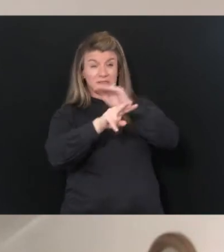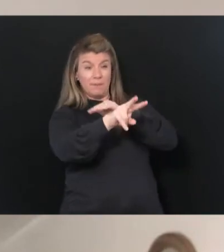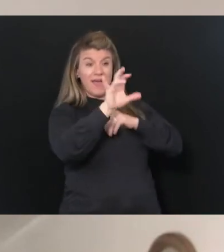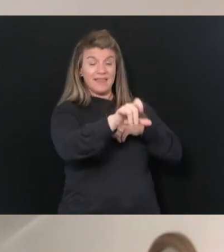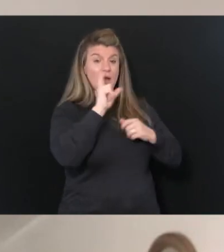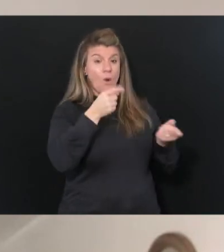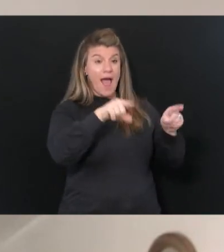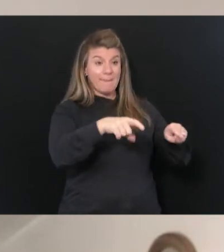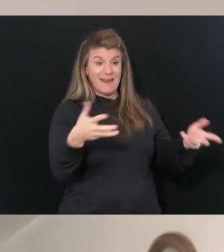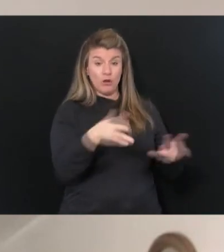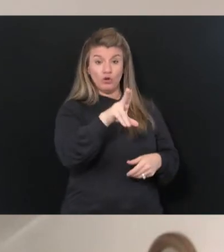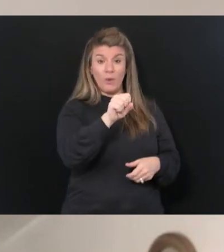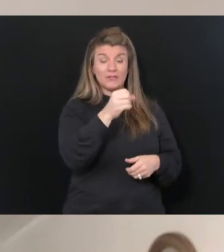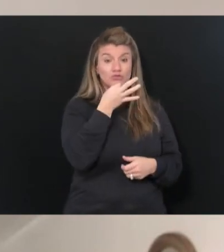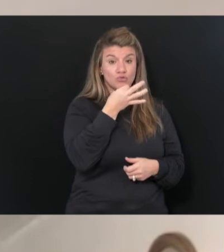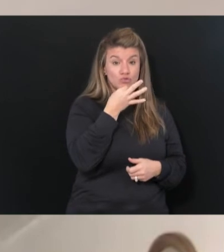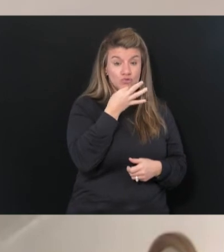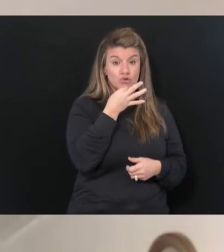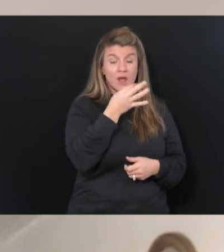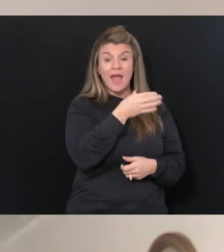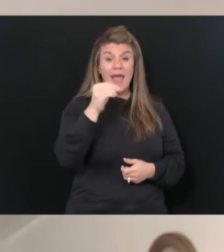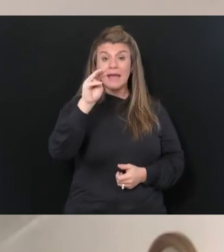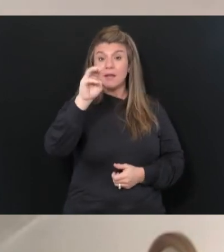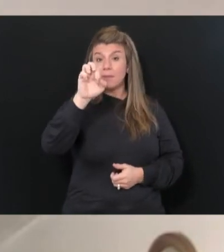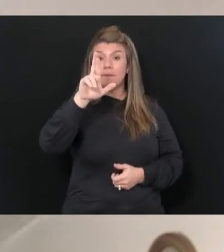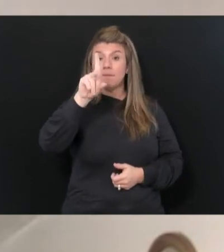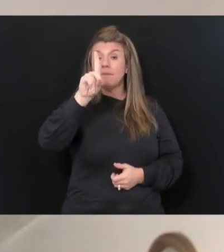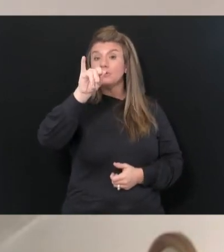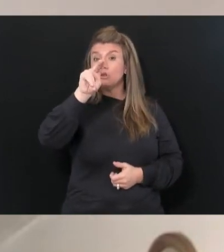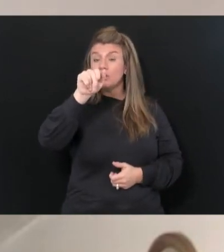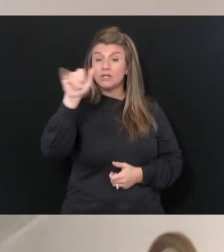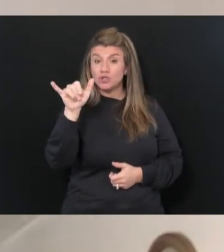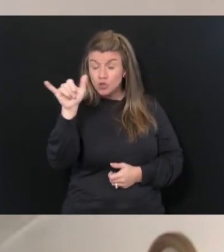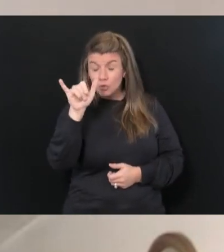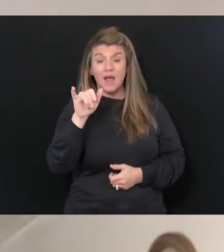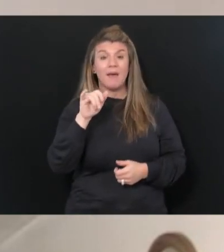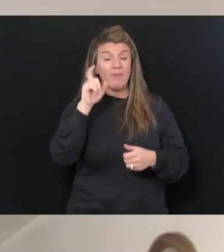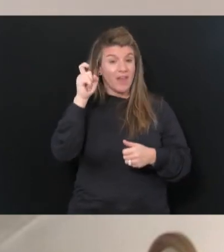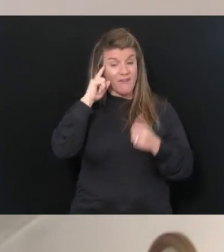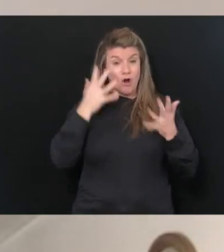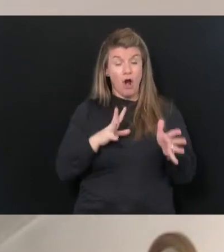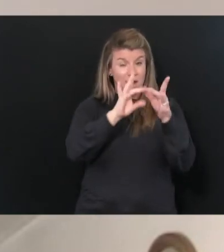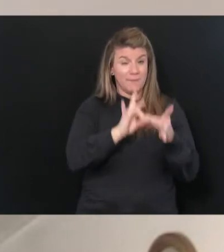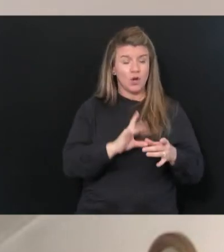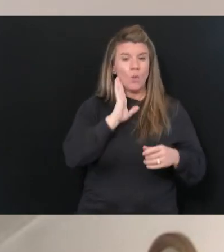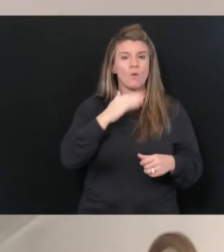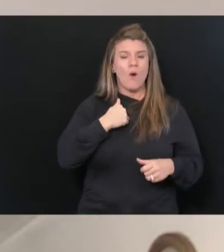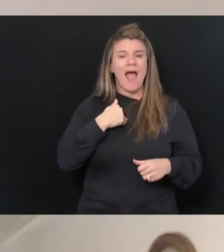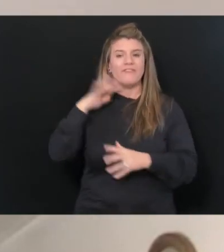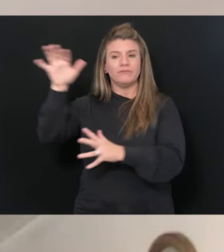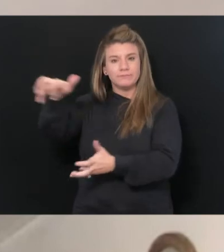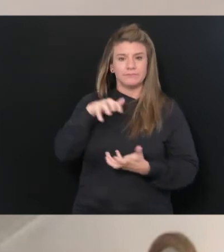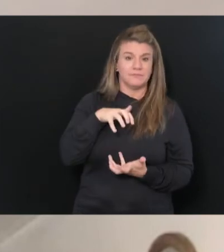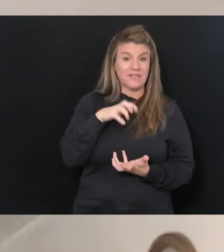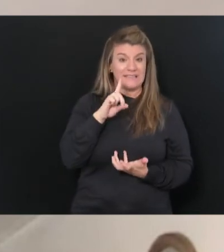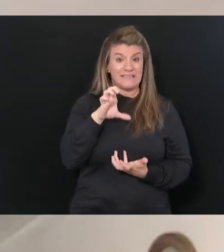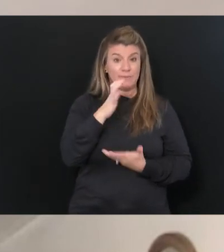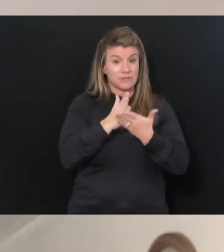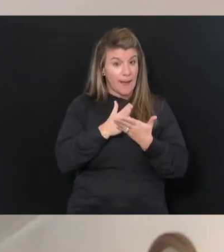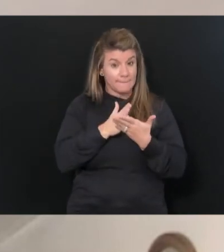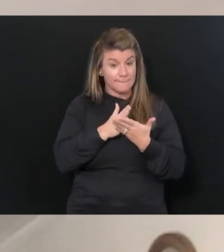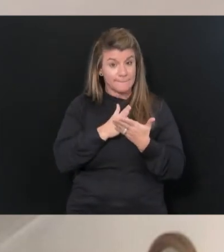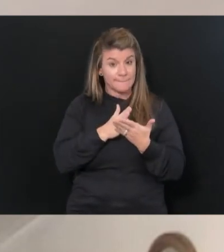in the US soon, as well as the Moderna vaccine. But as the governor said, we'll have early doses in December, but we